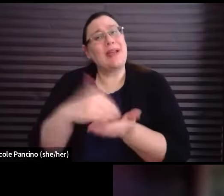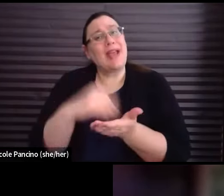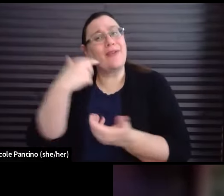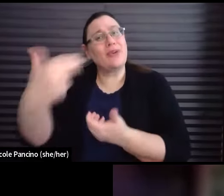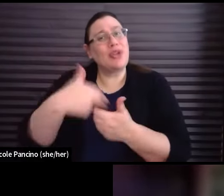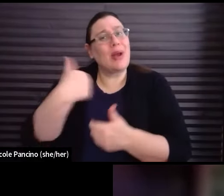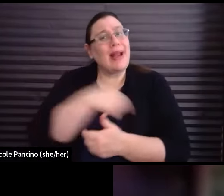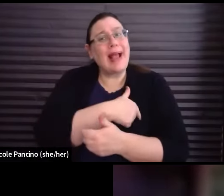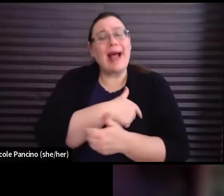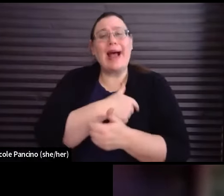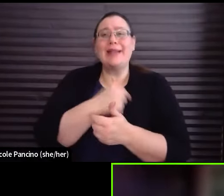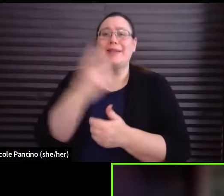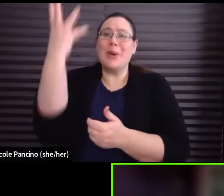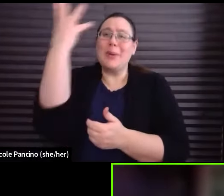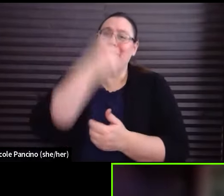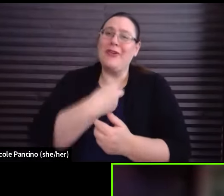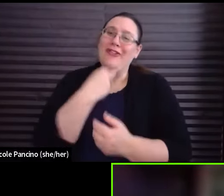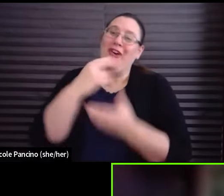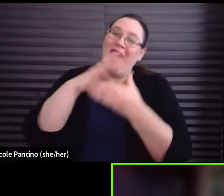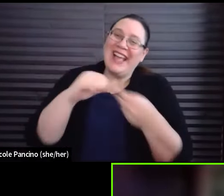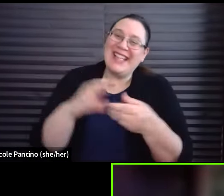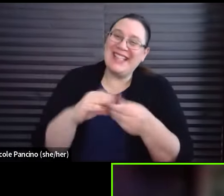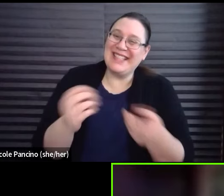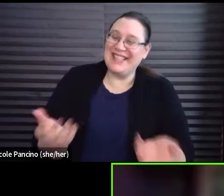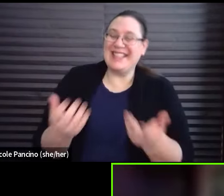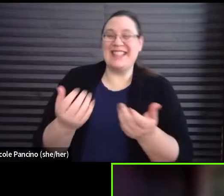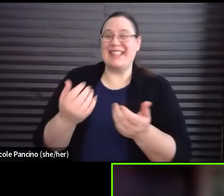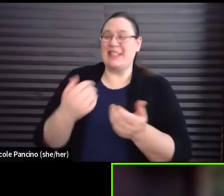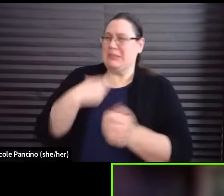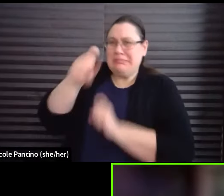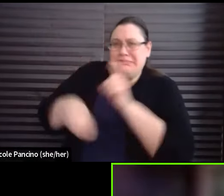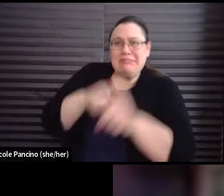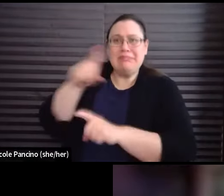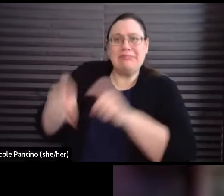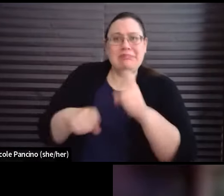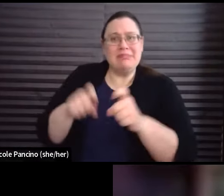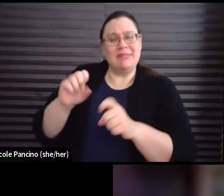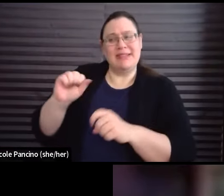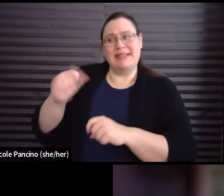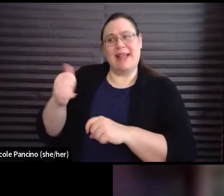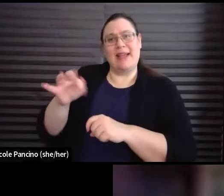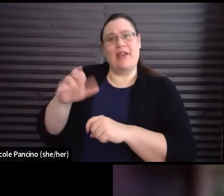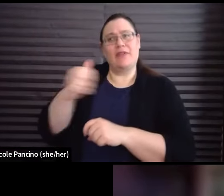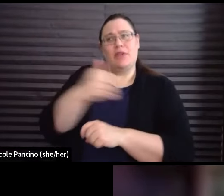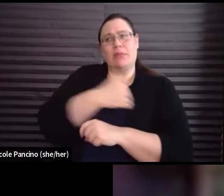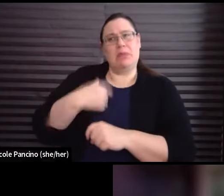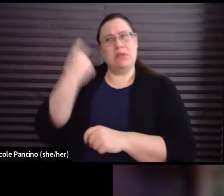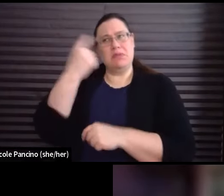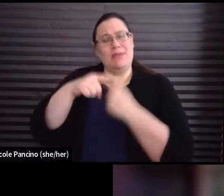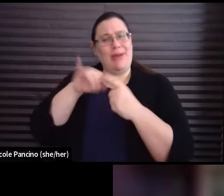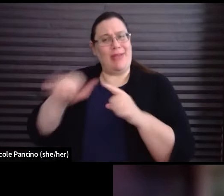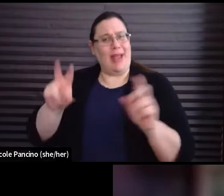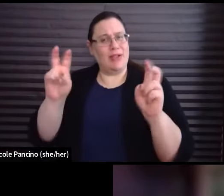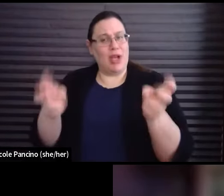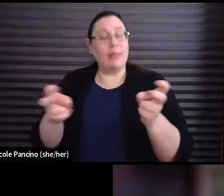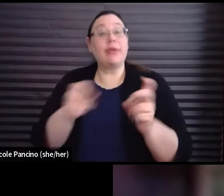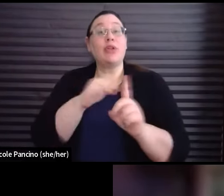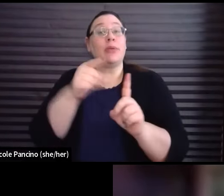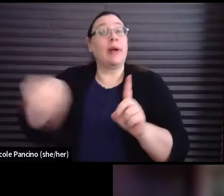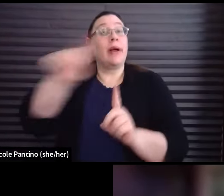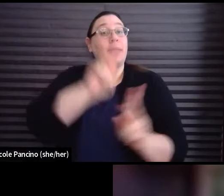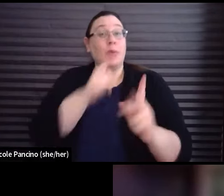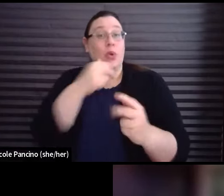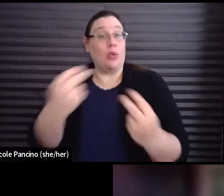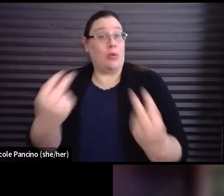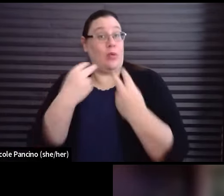your beautiful voice to answer questions that SAG-AFTRA members have about this topic. As a reminder to everyone